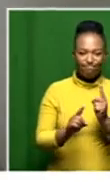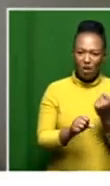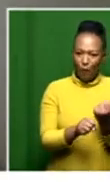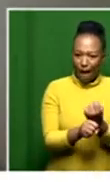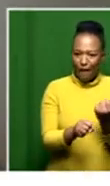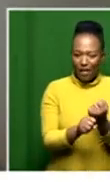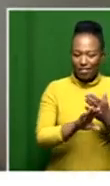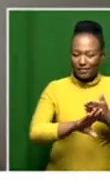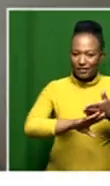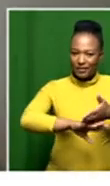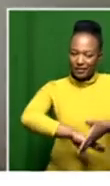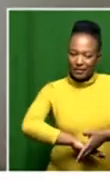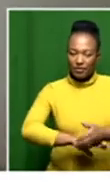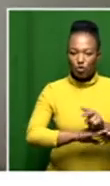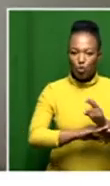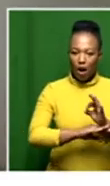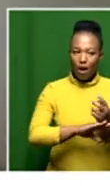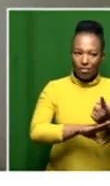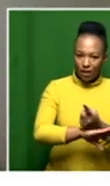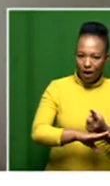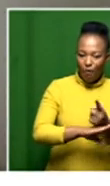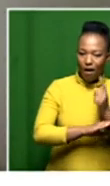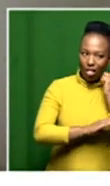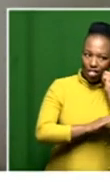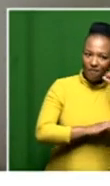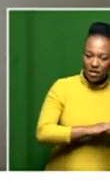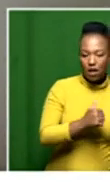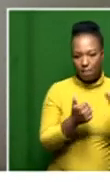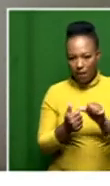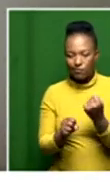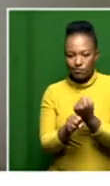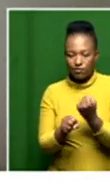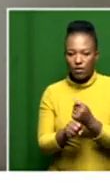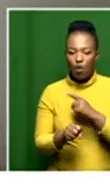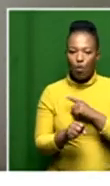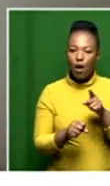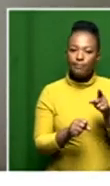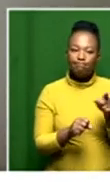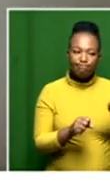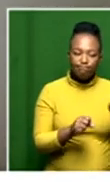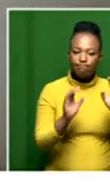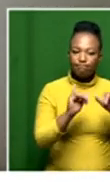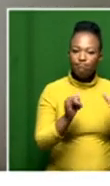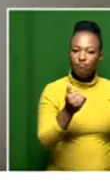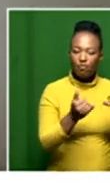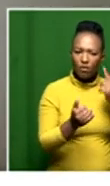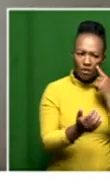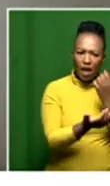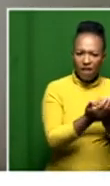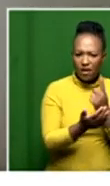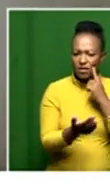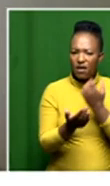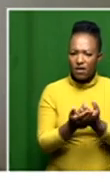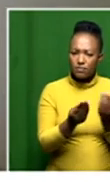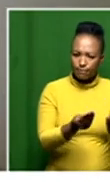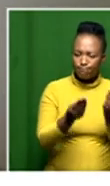having 2-3 hour sleeps because as the airlines were submitting their evidence as required